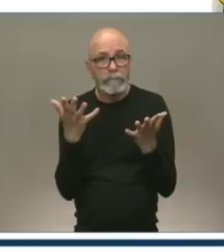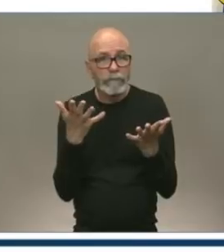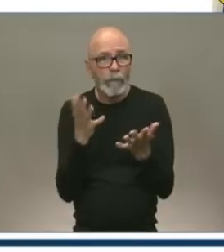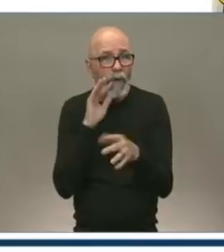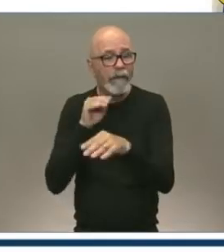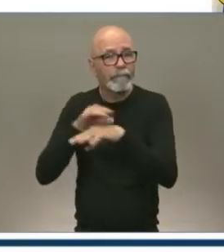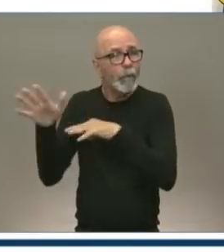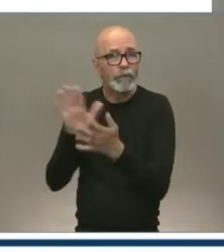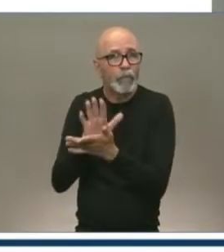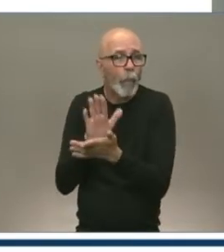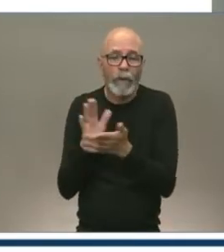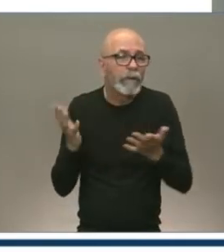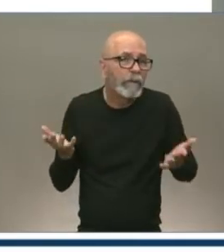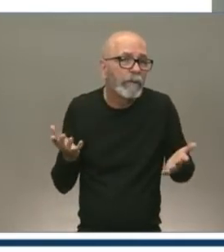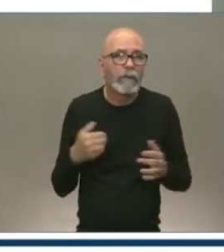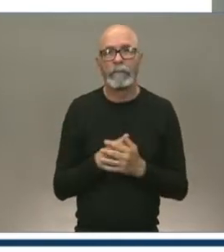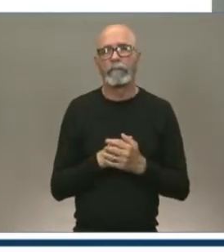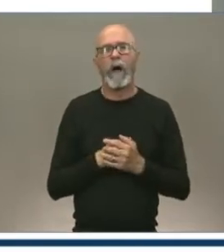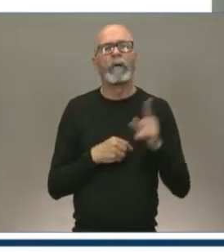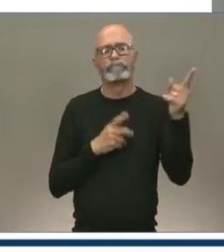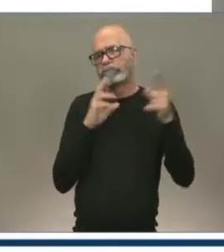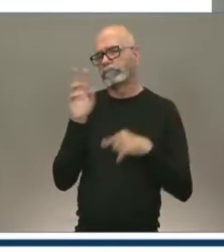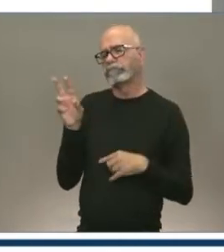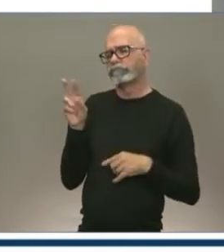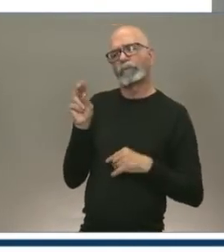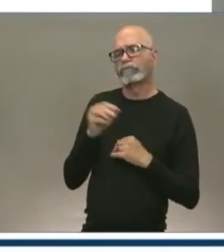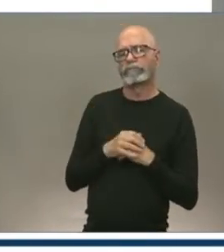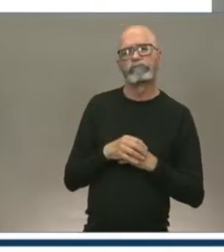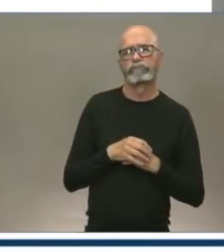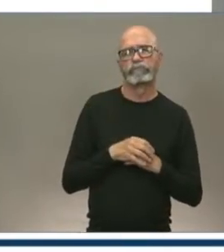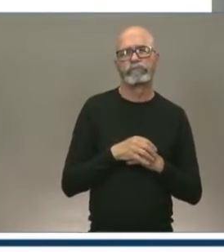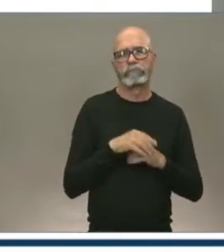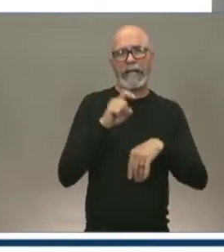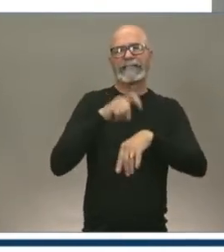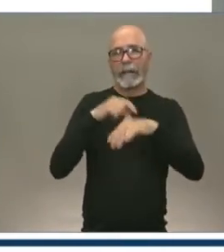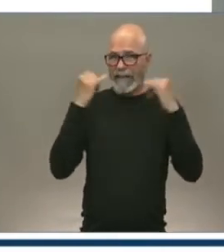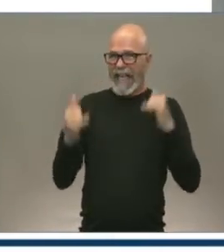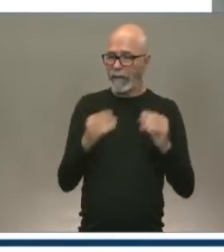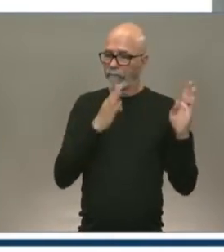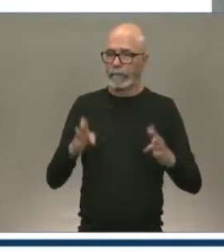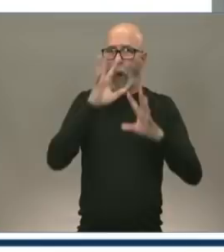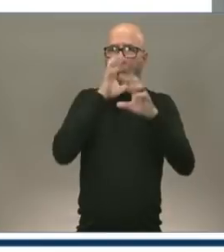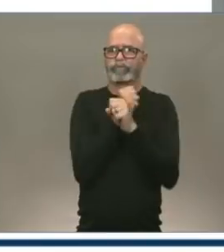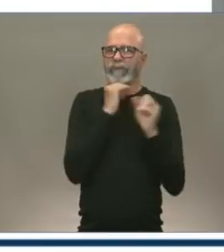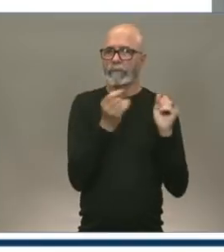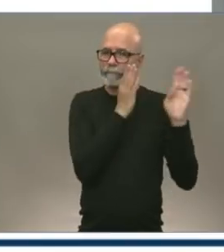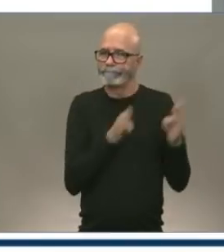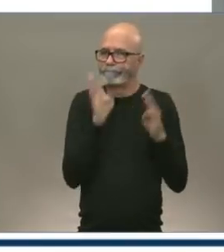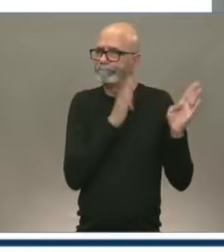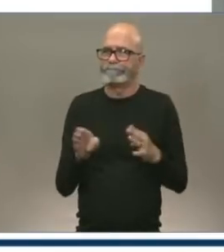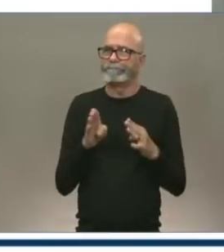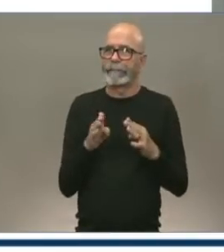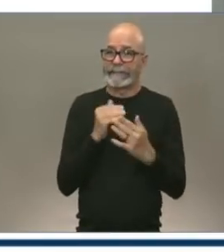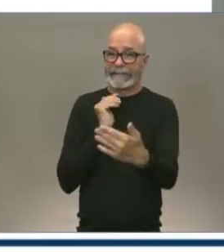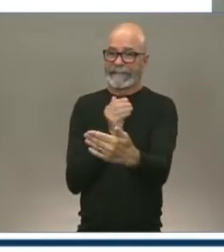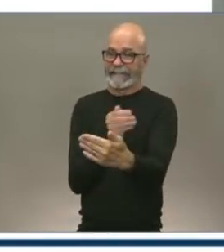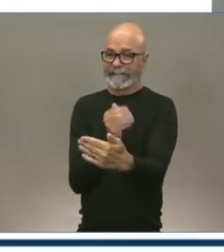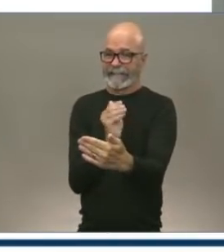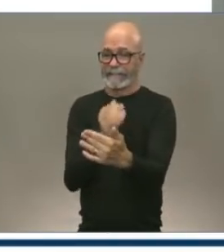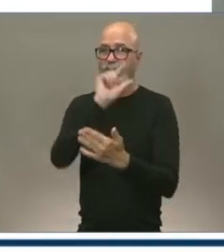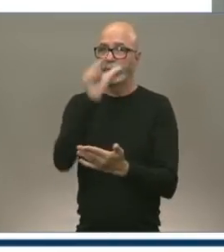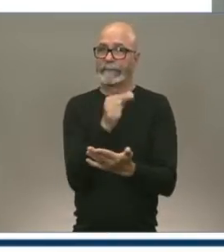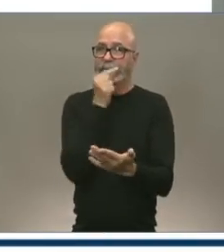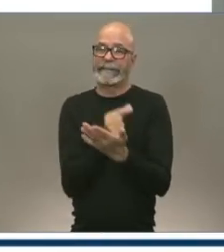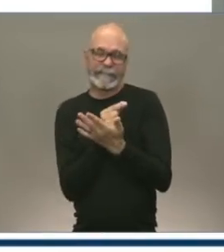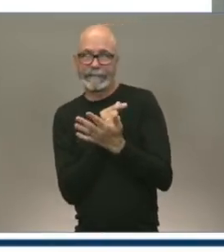just the fact that we need some time to start getting organized for grads and things like that, and I'm not aware